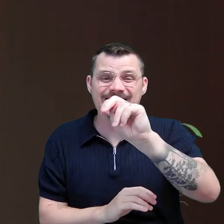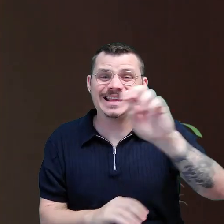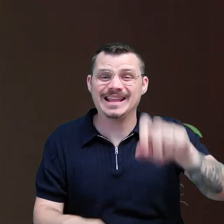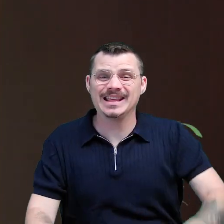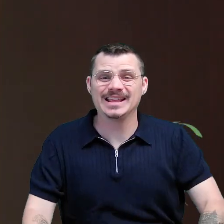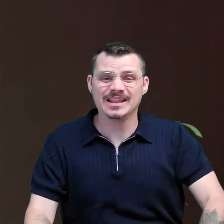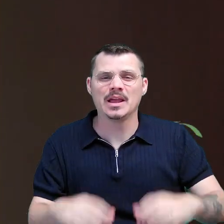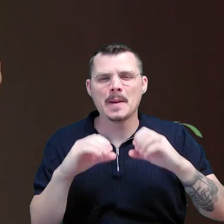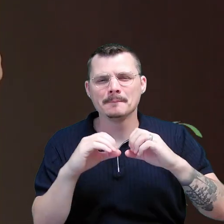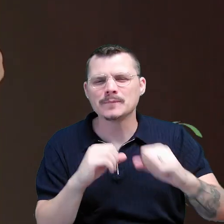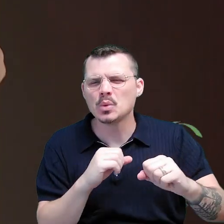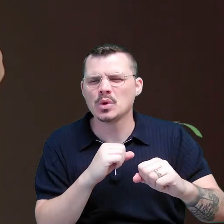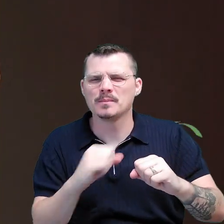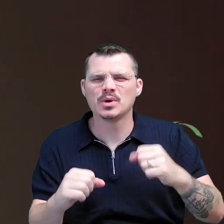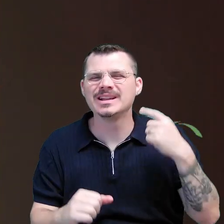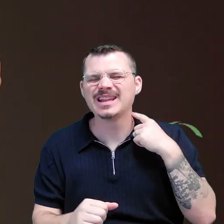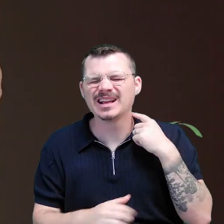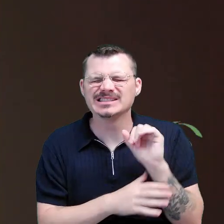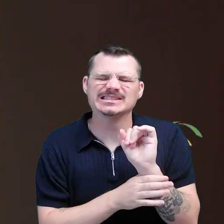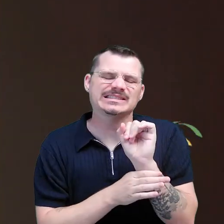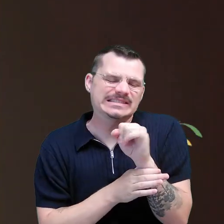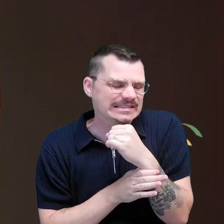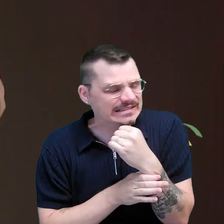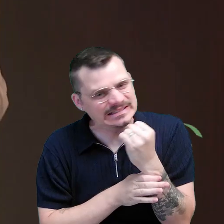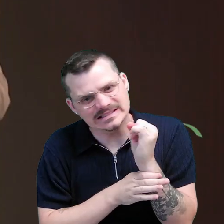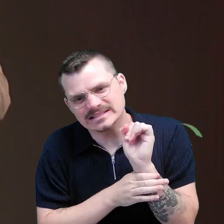knees, twisting his neck,